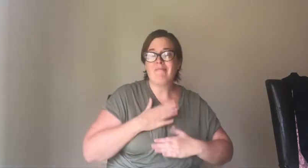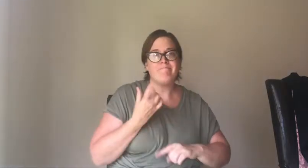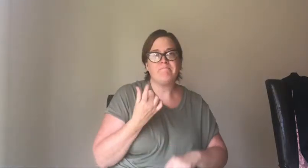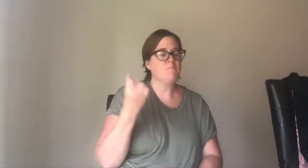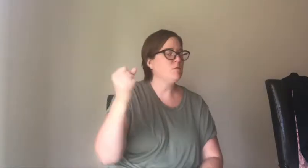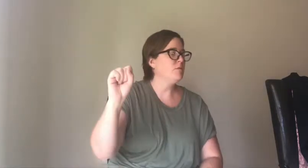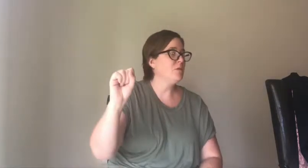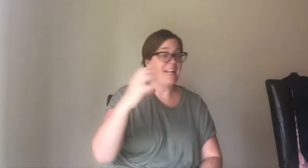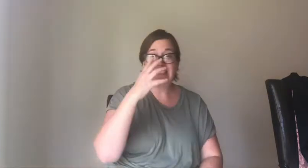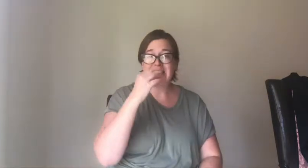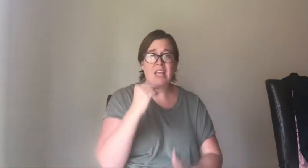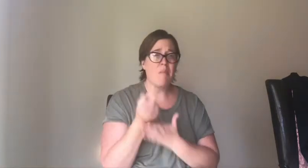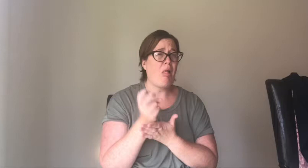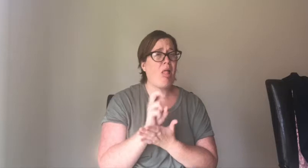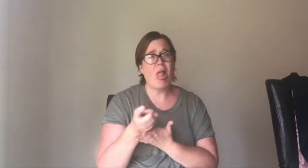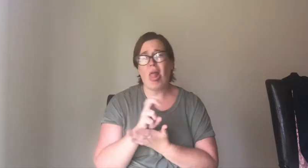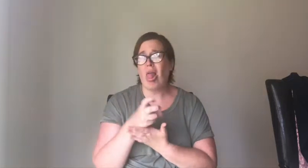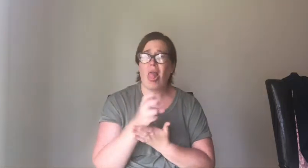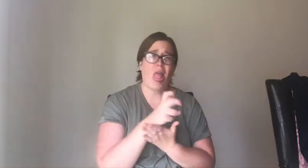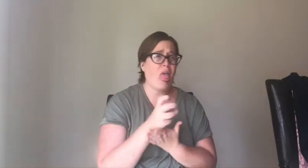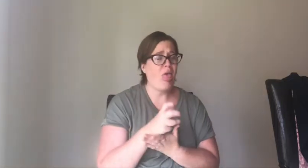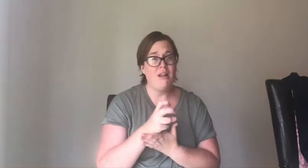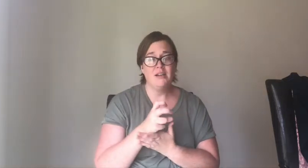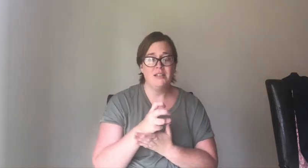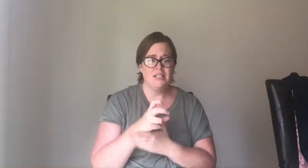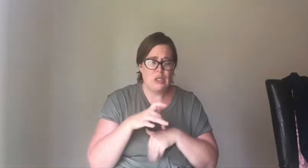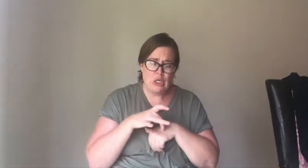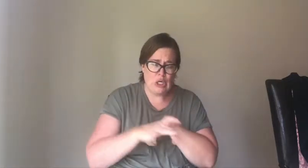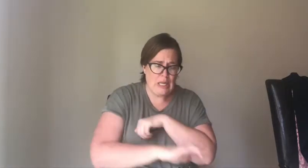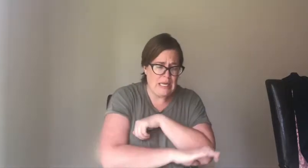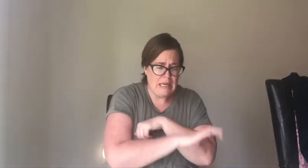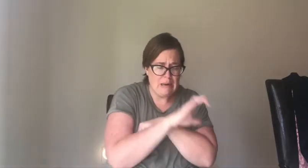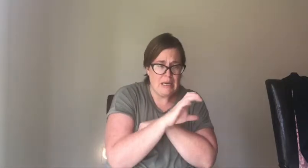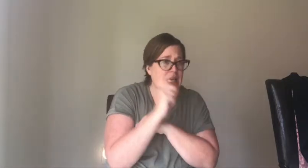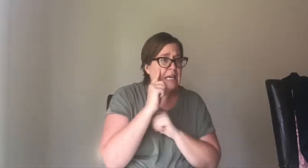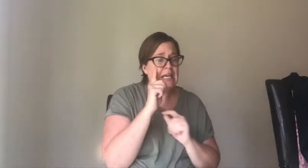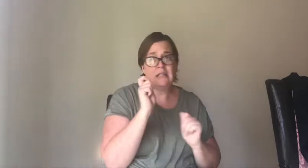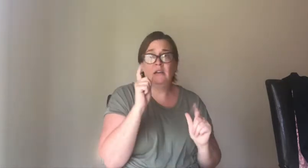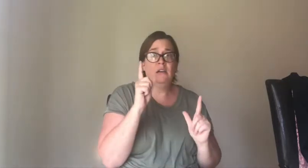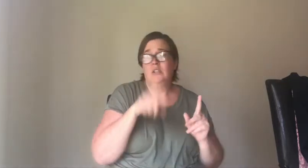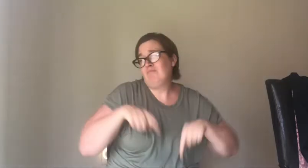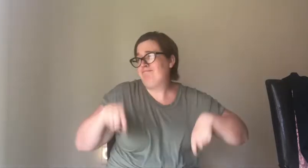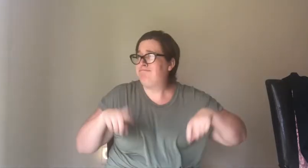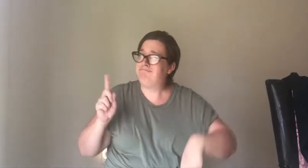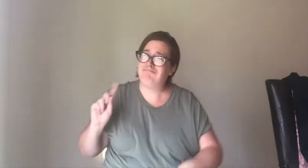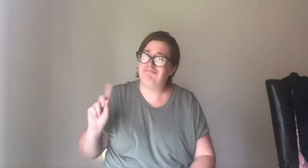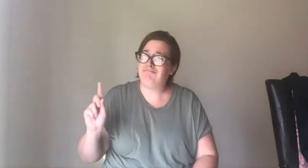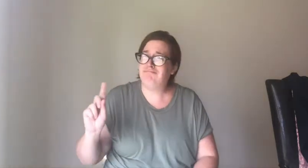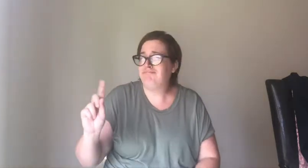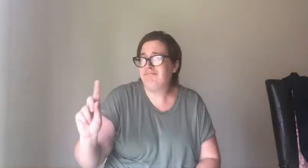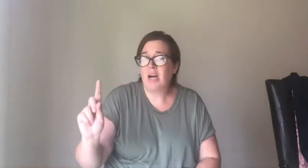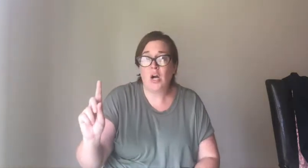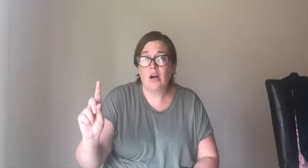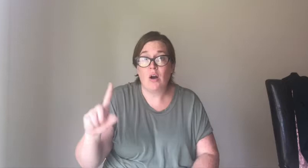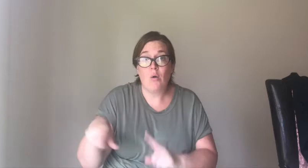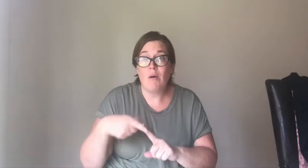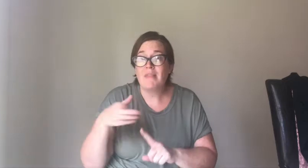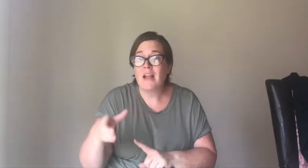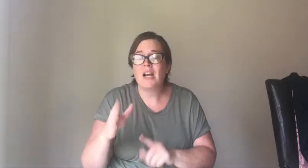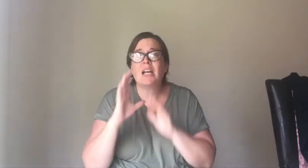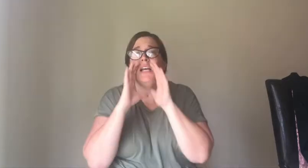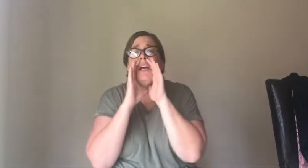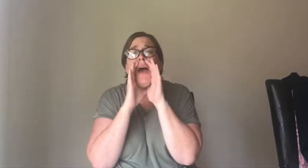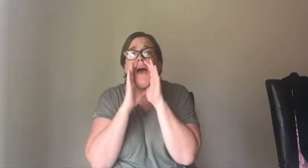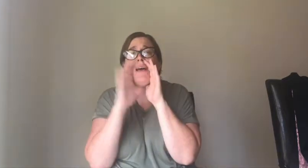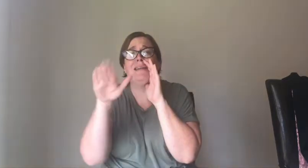so faithfully, rescue you." A stone was brought and placed over the mouth of the den. The king sealed the